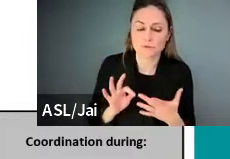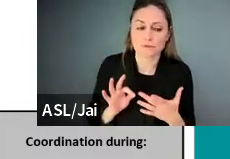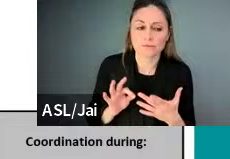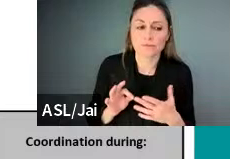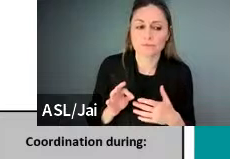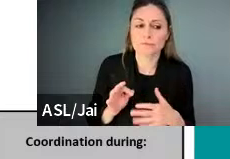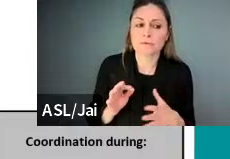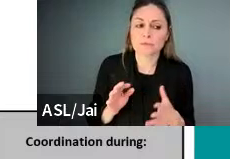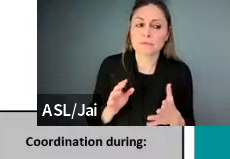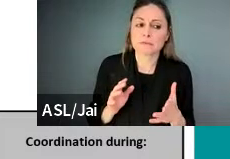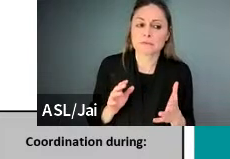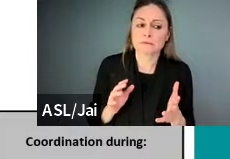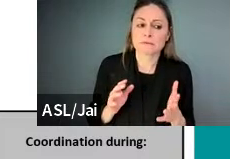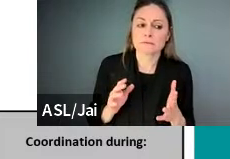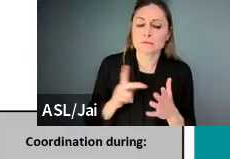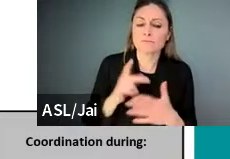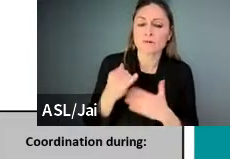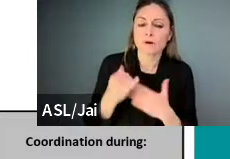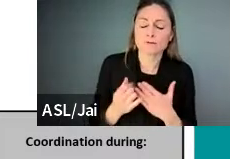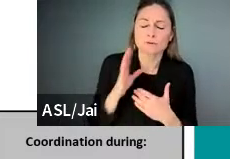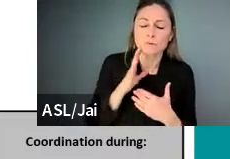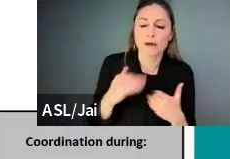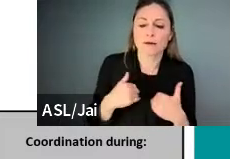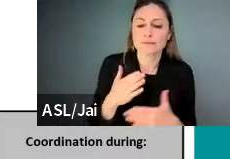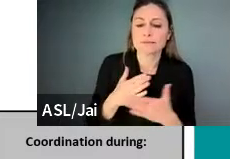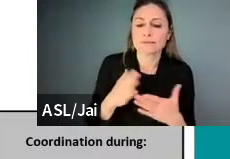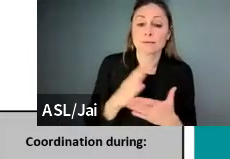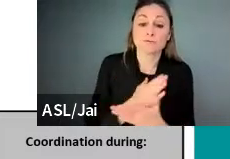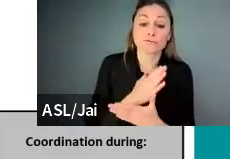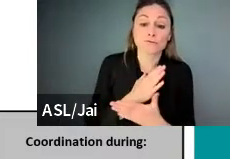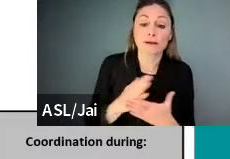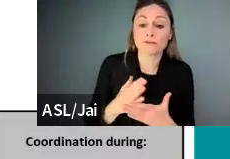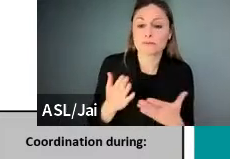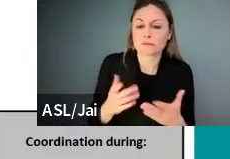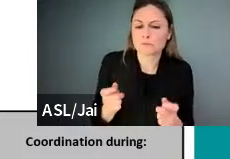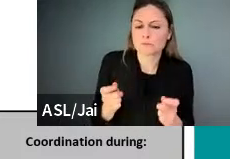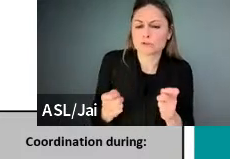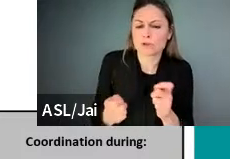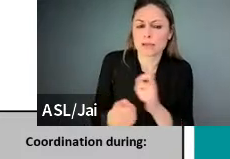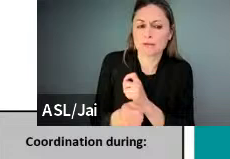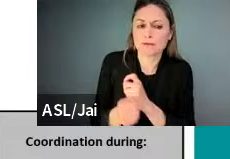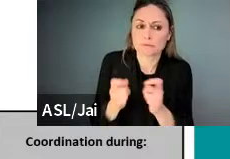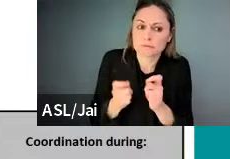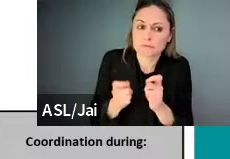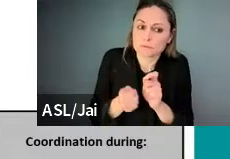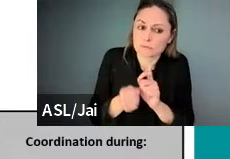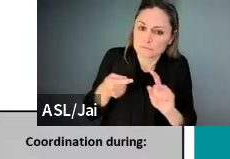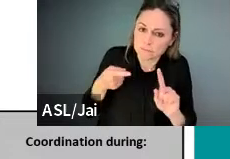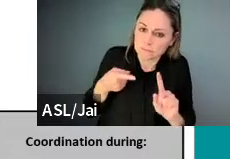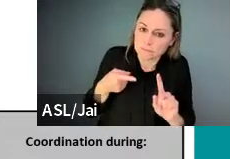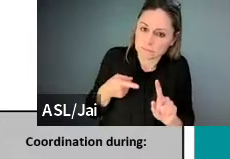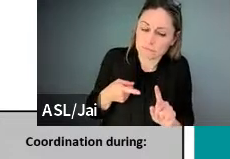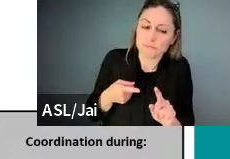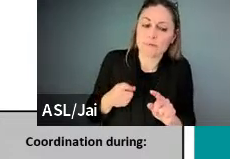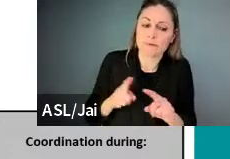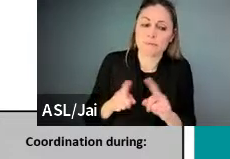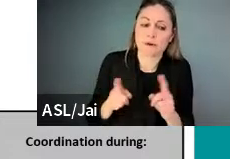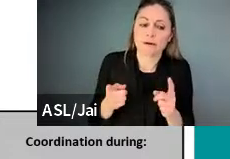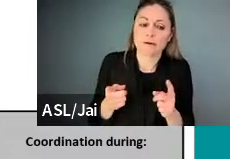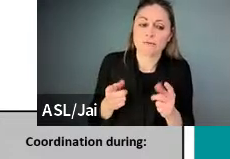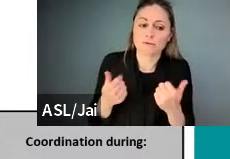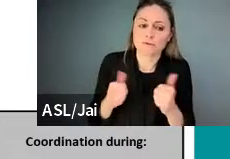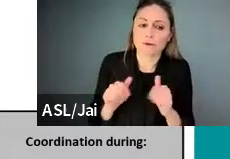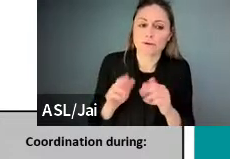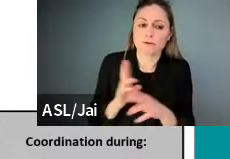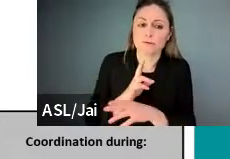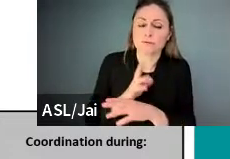know, the project will always have some range of things that change over time or get refined, but we're trying to use a